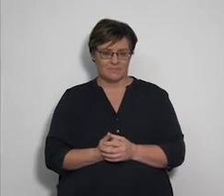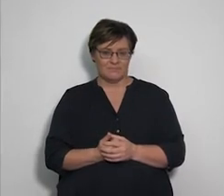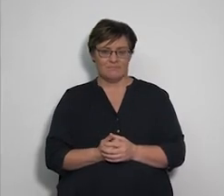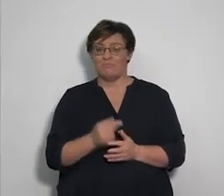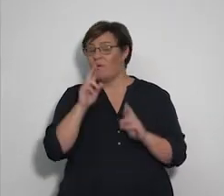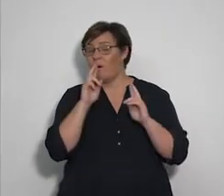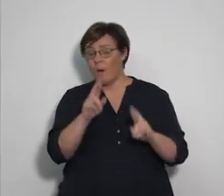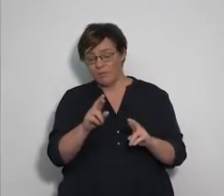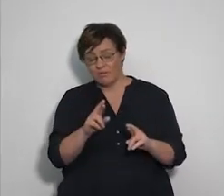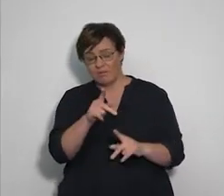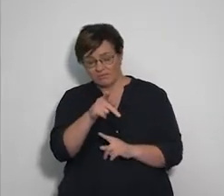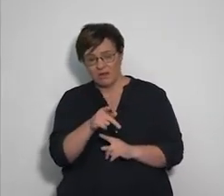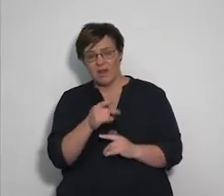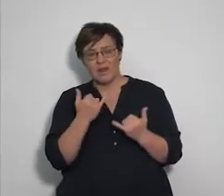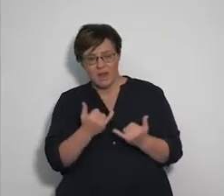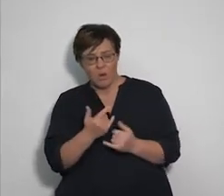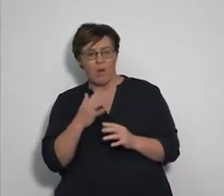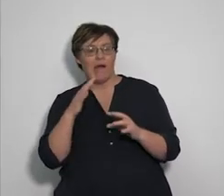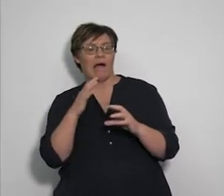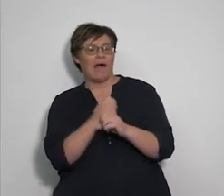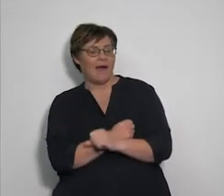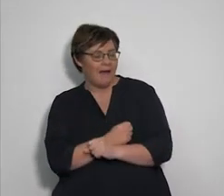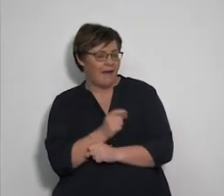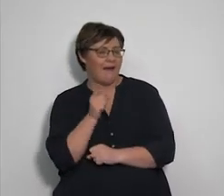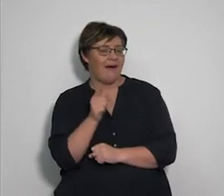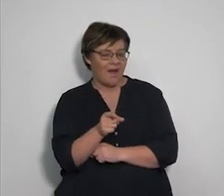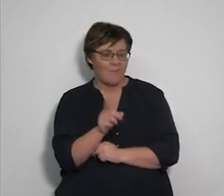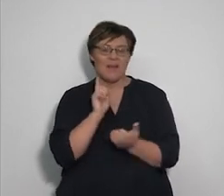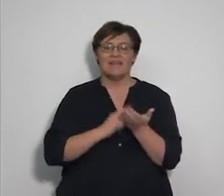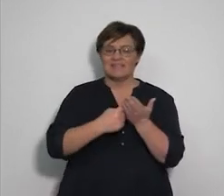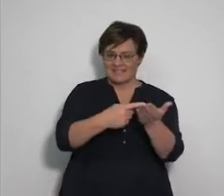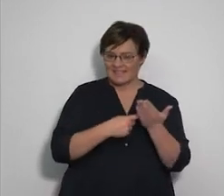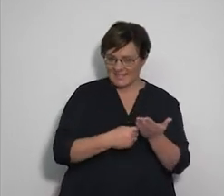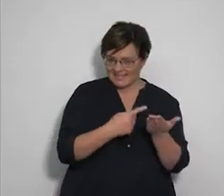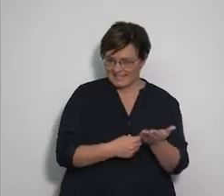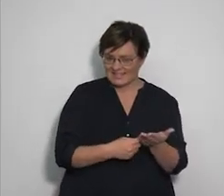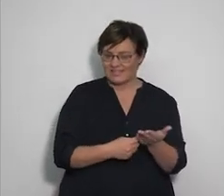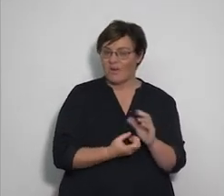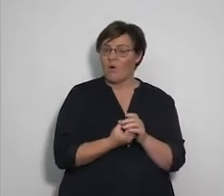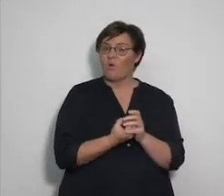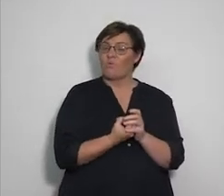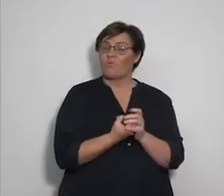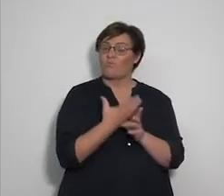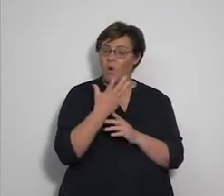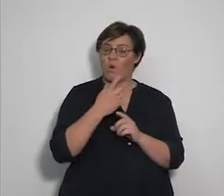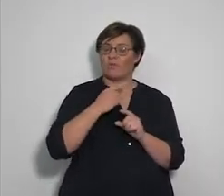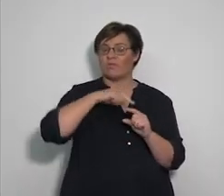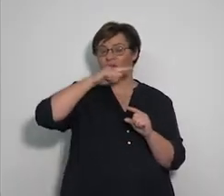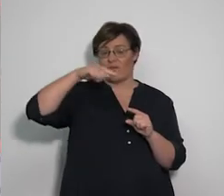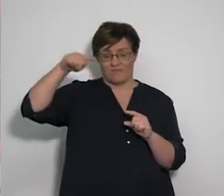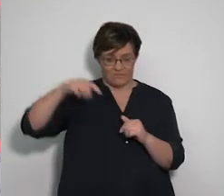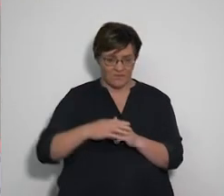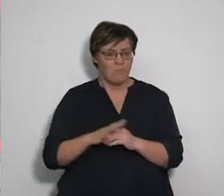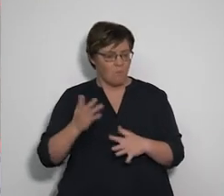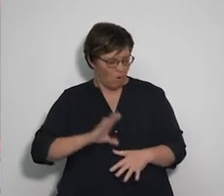lesson, and I hope that you're able now to be able to talk about growth